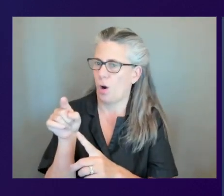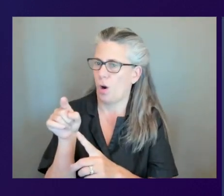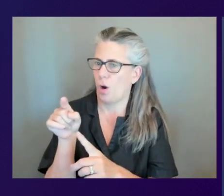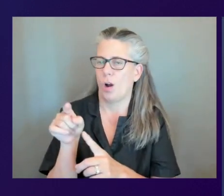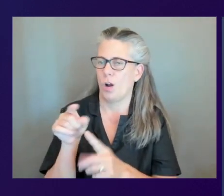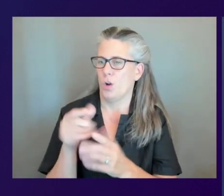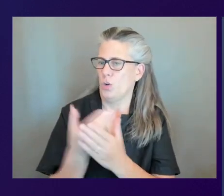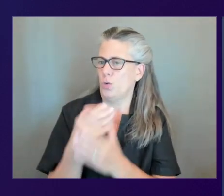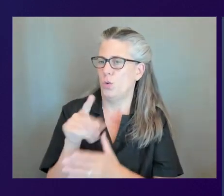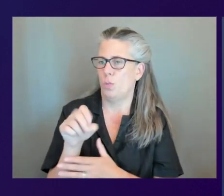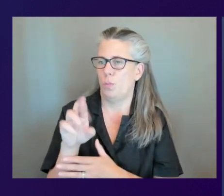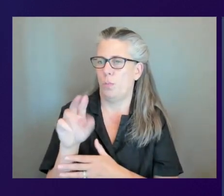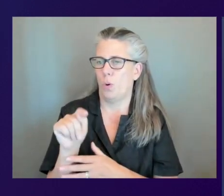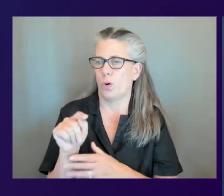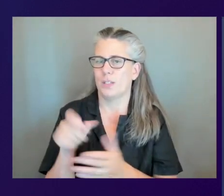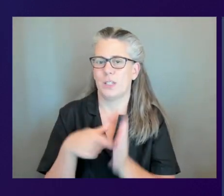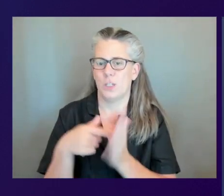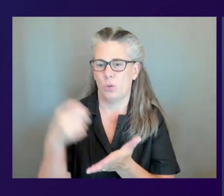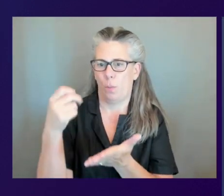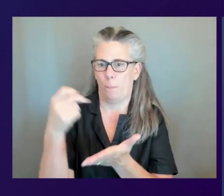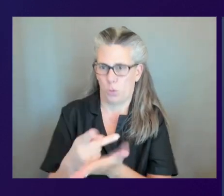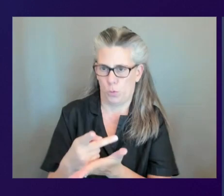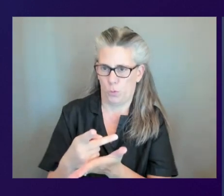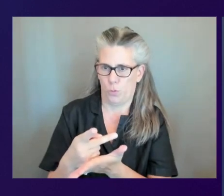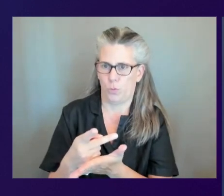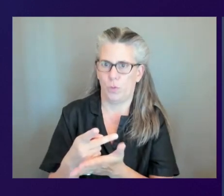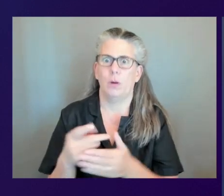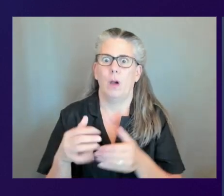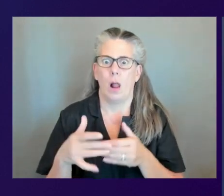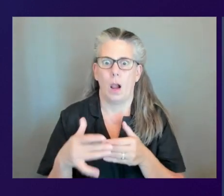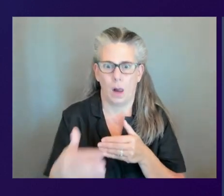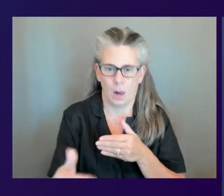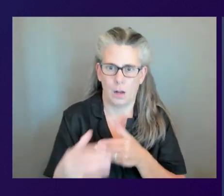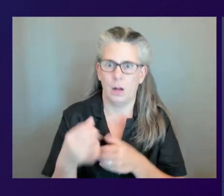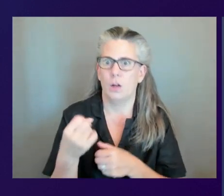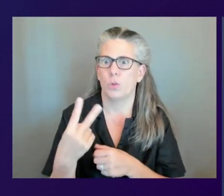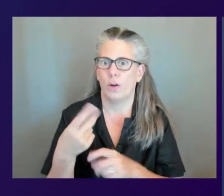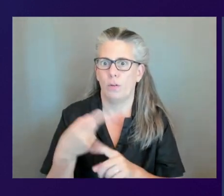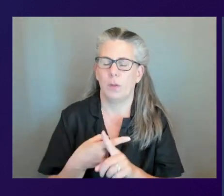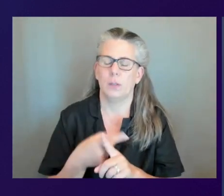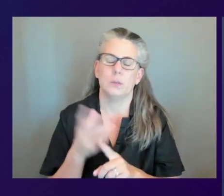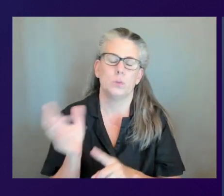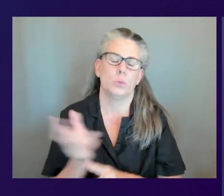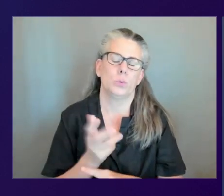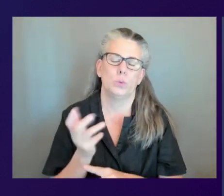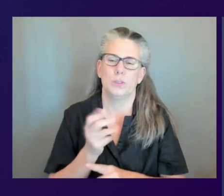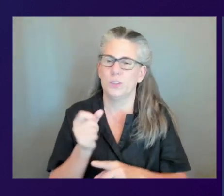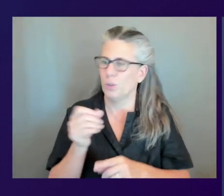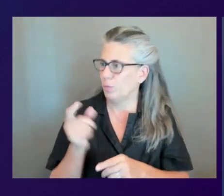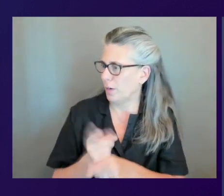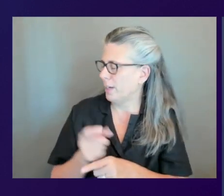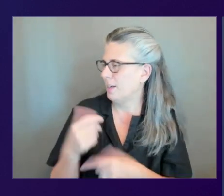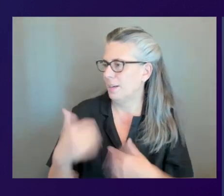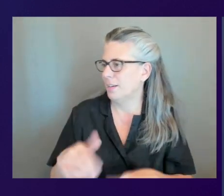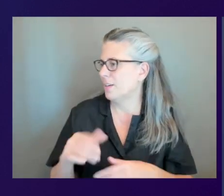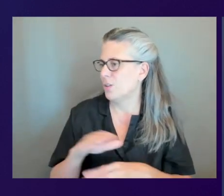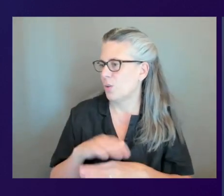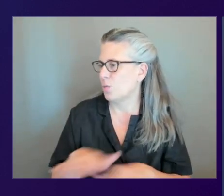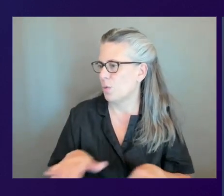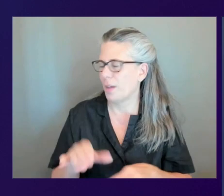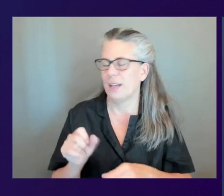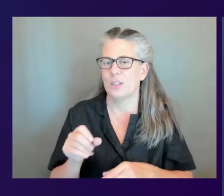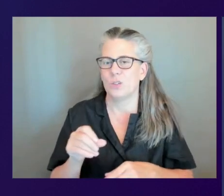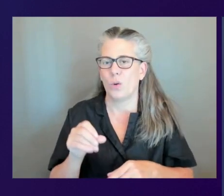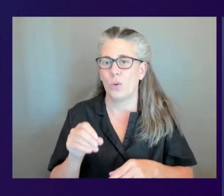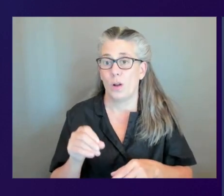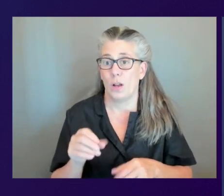it run. let's open them all. No, don't do that. Don't do that. That's a bad idea. But yes,